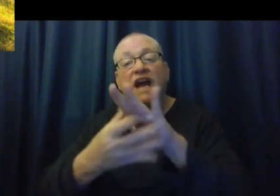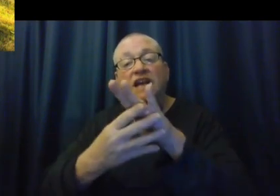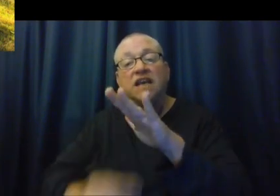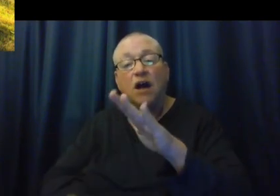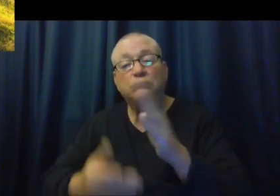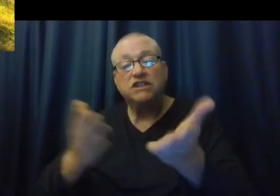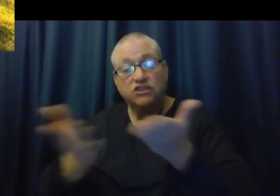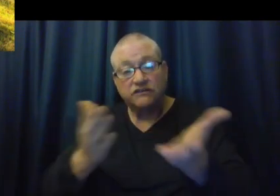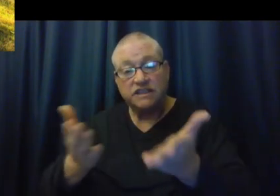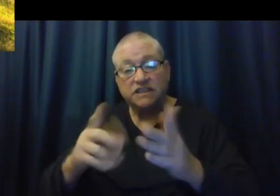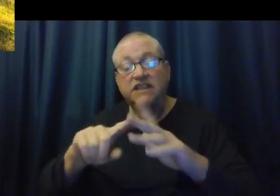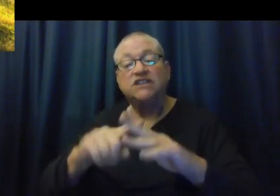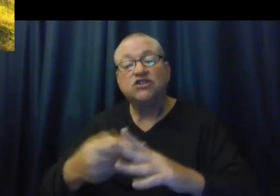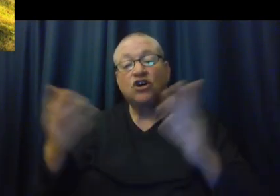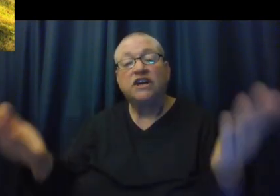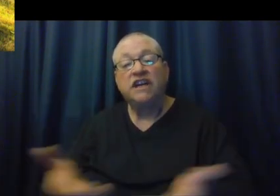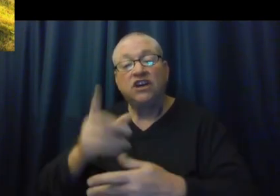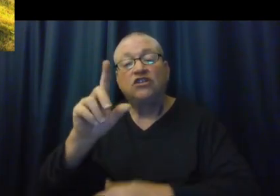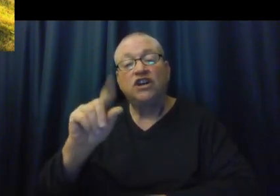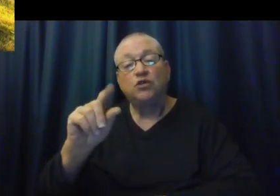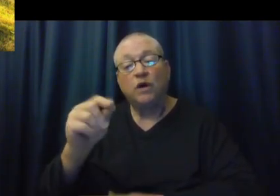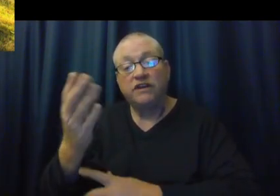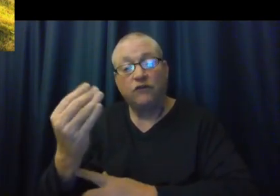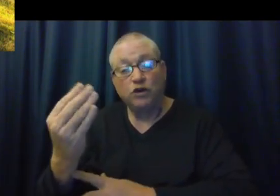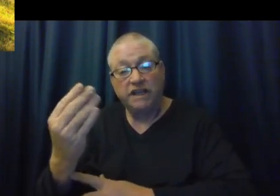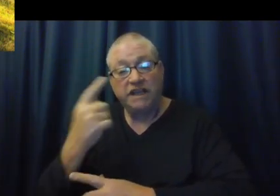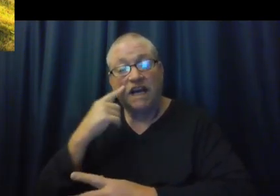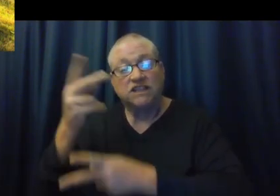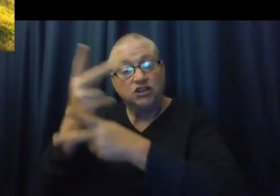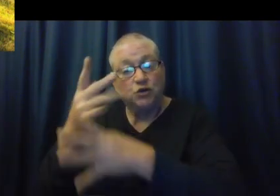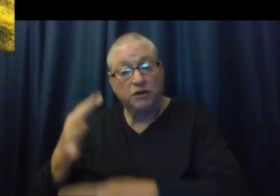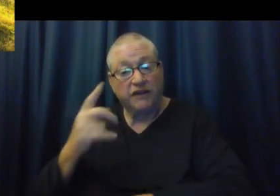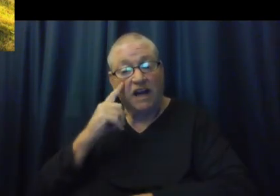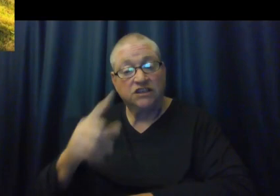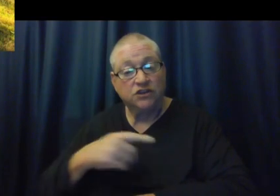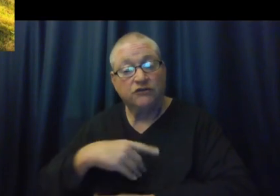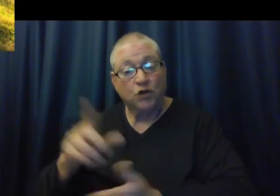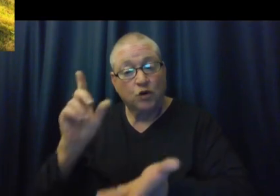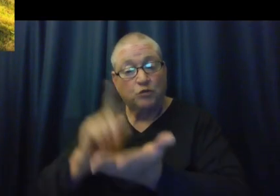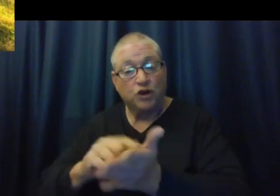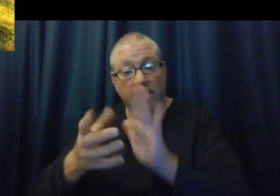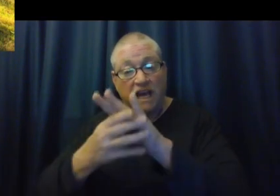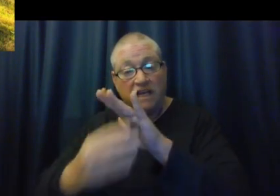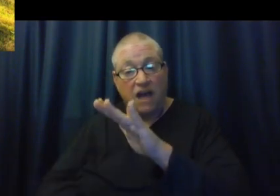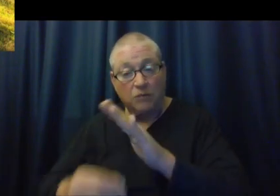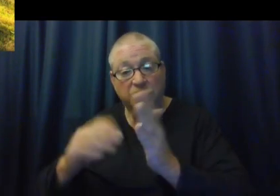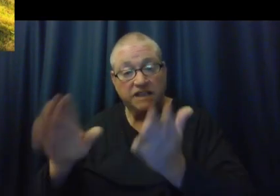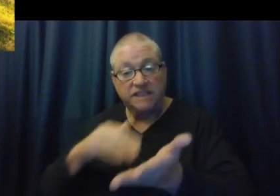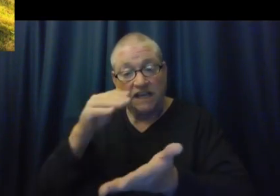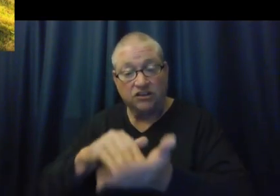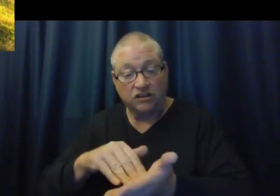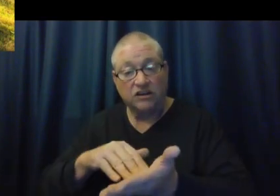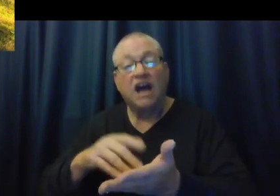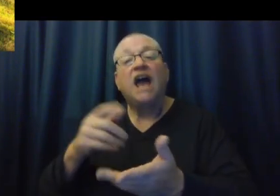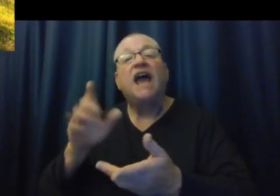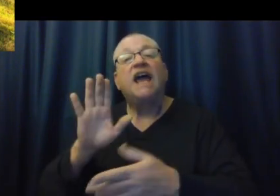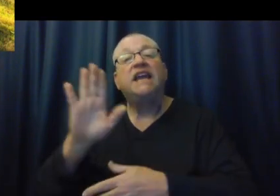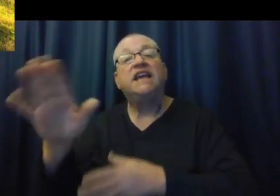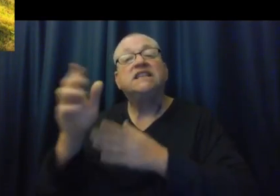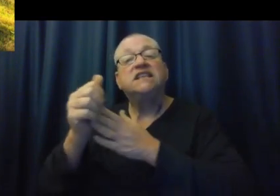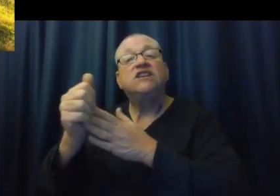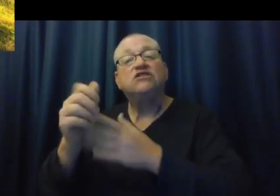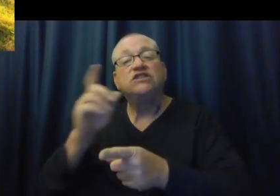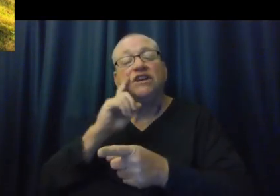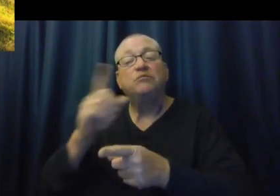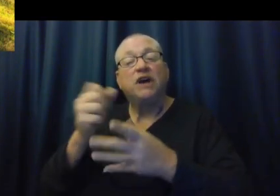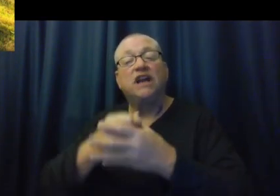Services. John started at Western in 2014 as the supervisor of the Print and Copy Center. Under his leadership, the Print and